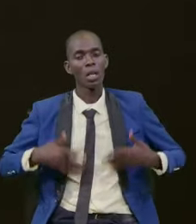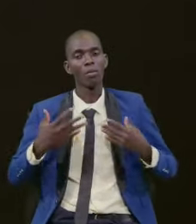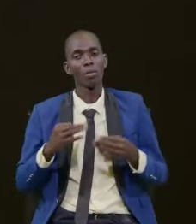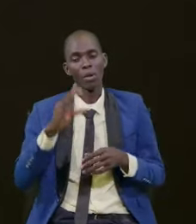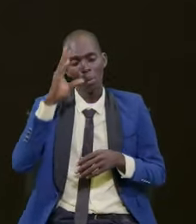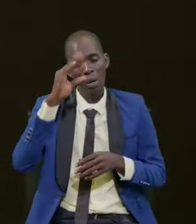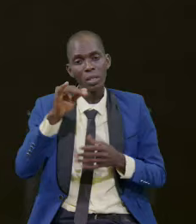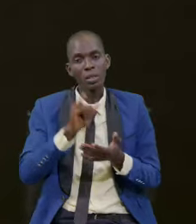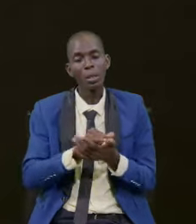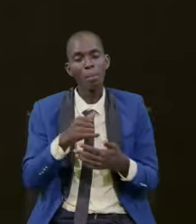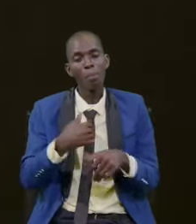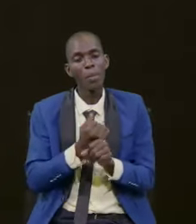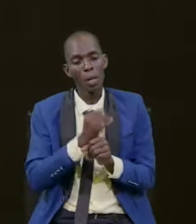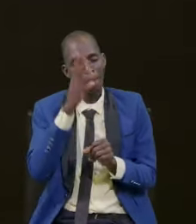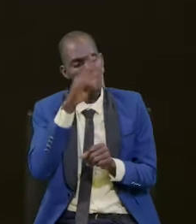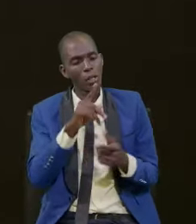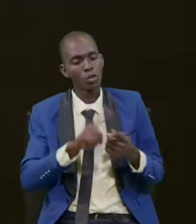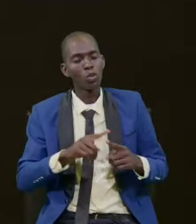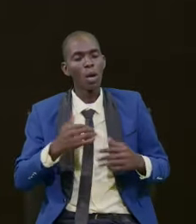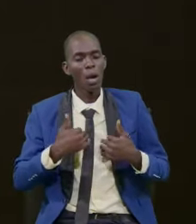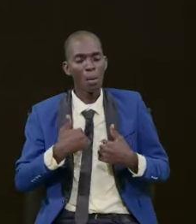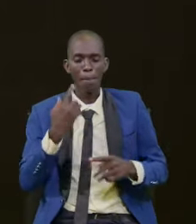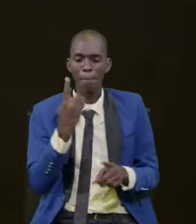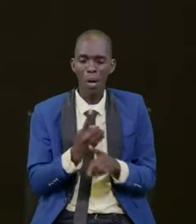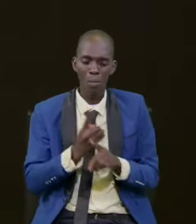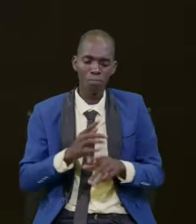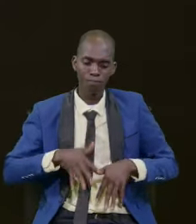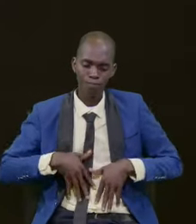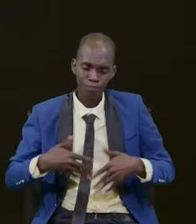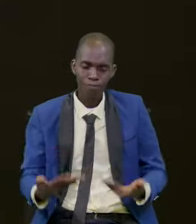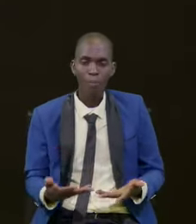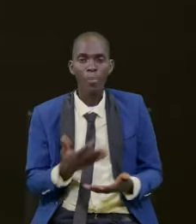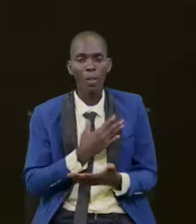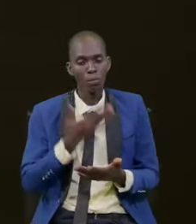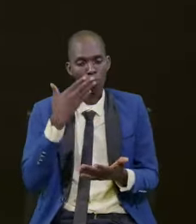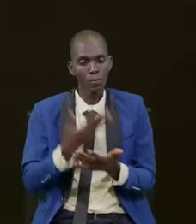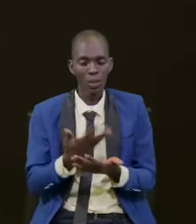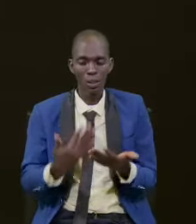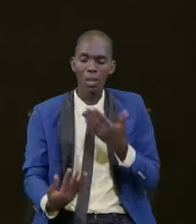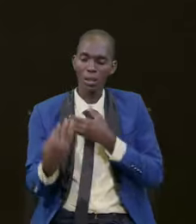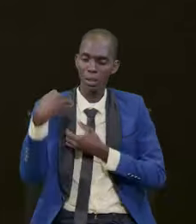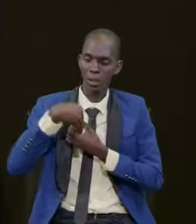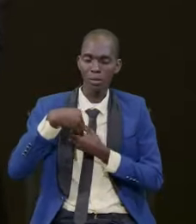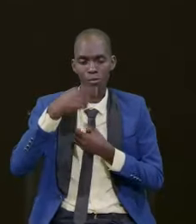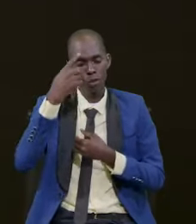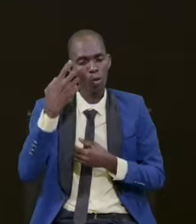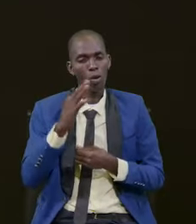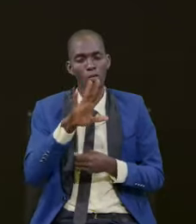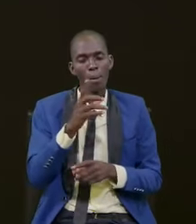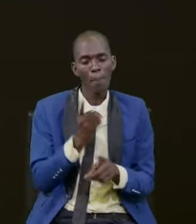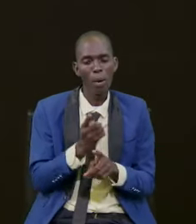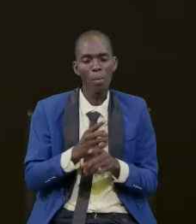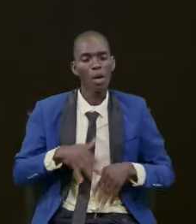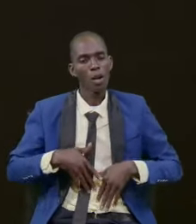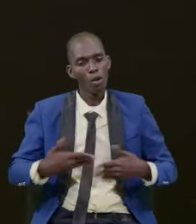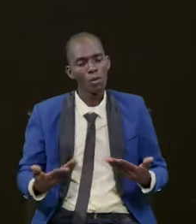proper confession. And then a good thing takes place as a result of that proper confession. Woe is